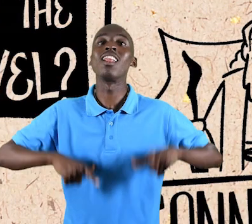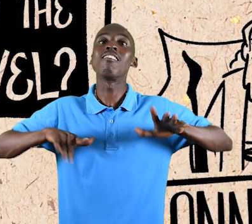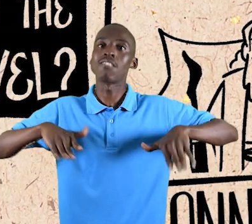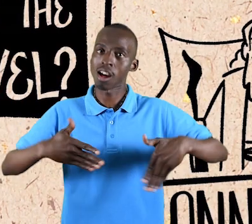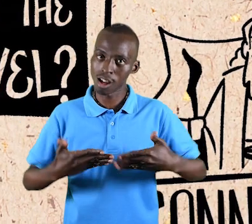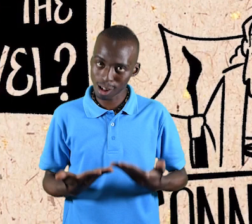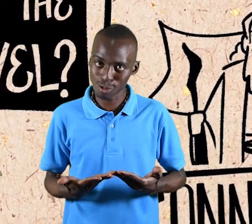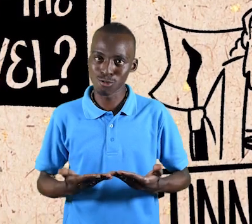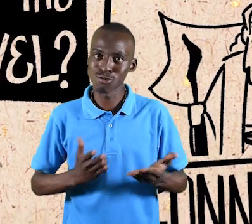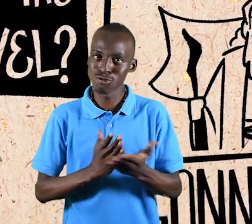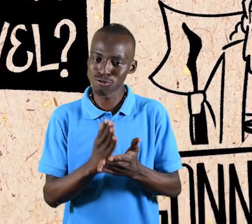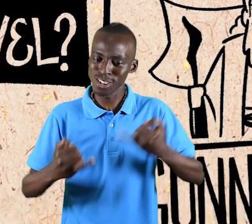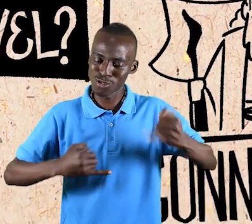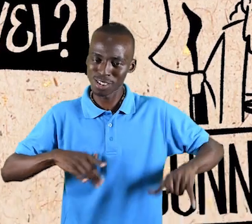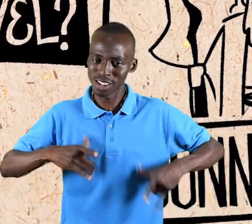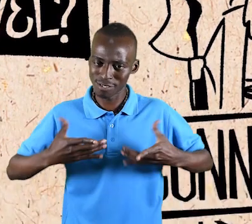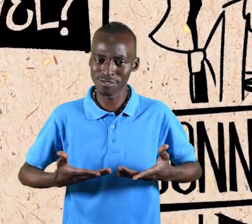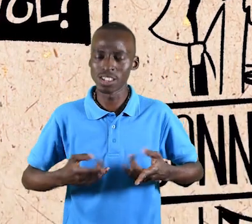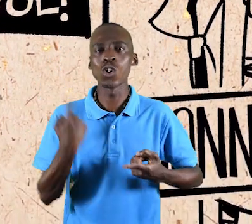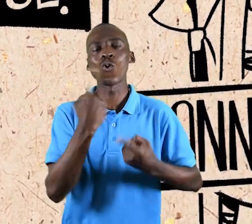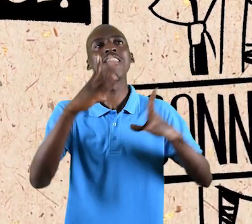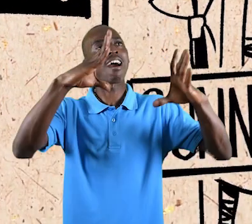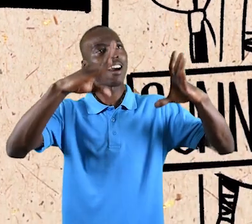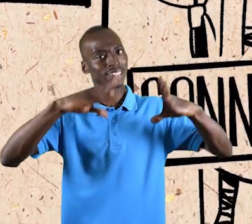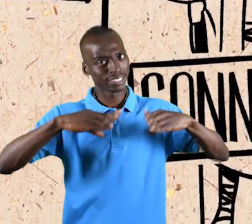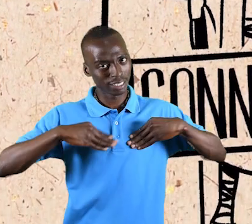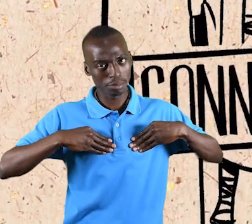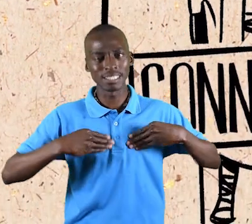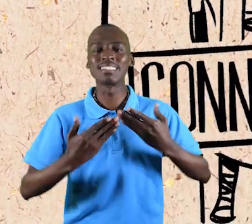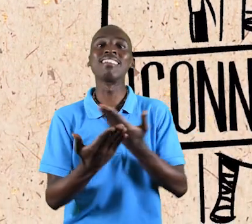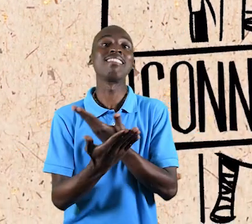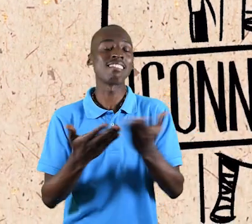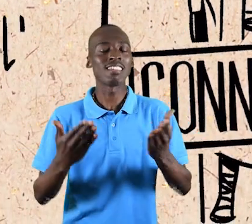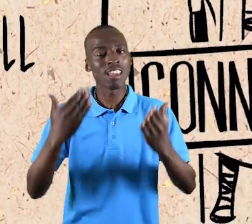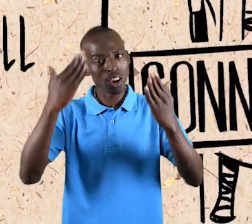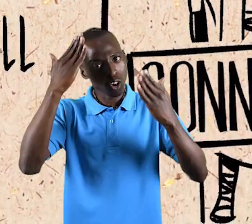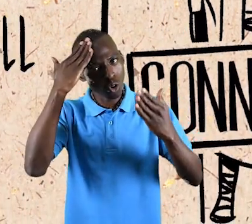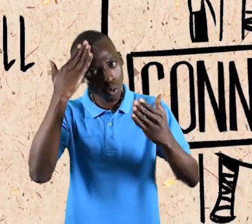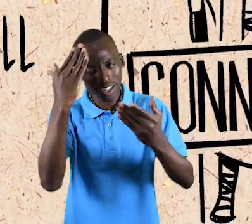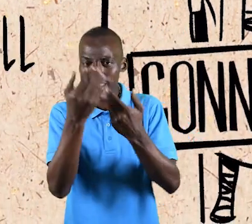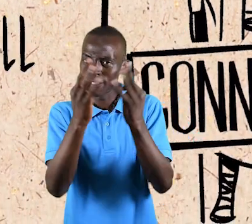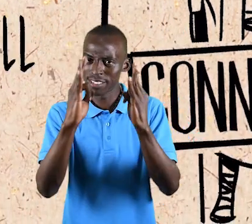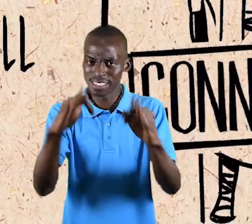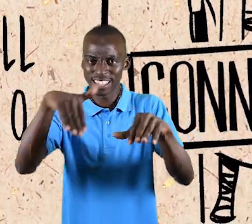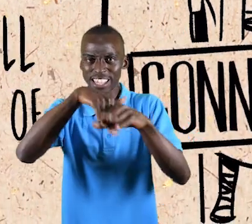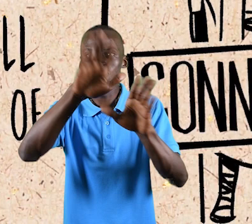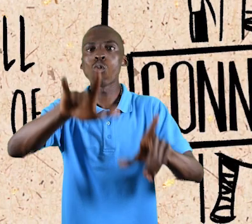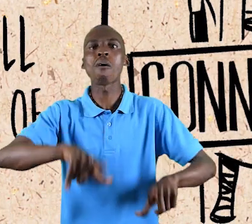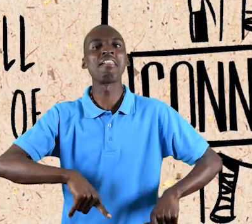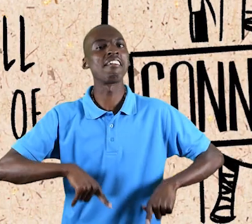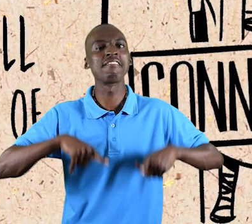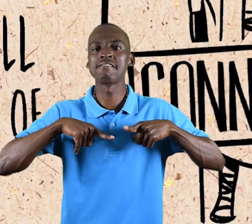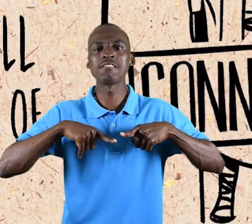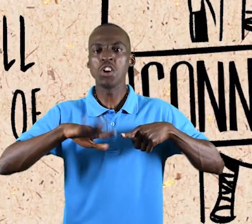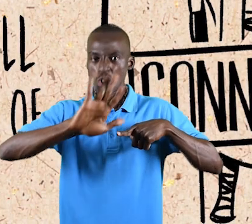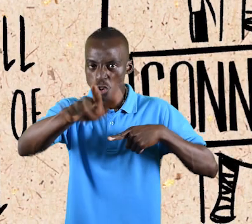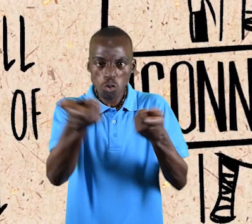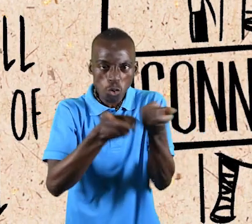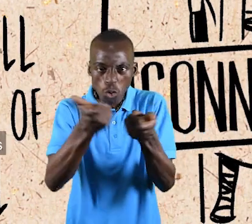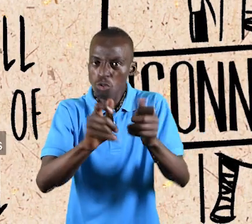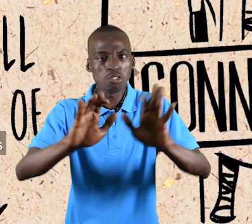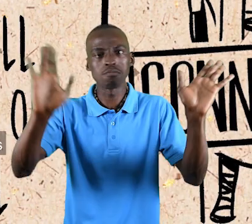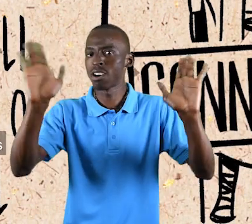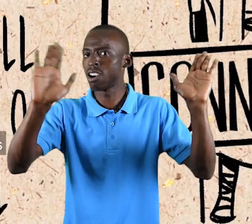the sun. It's accepting hevel. It's acknowledging that everything in your life is totally out of your